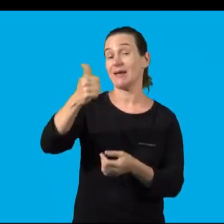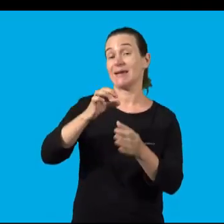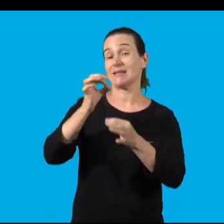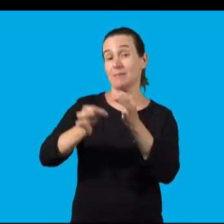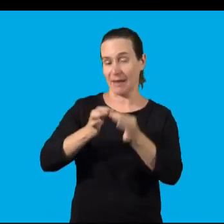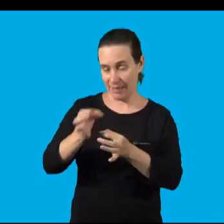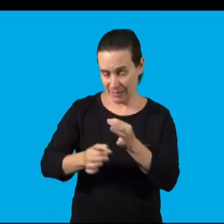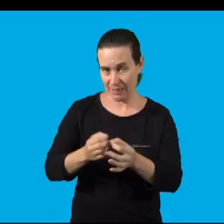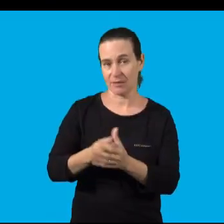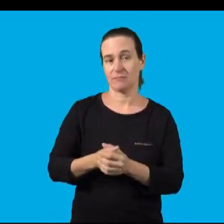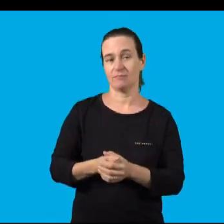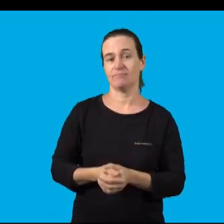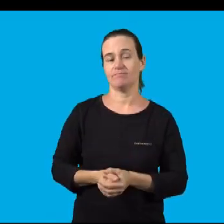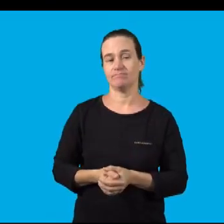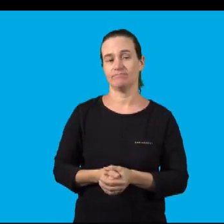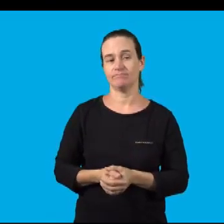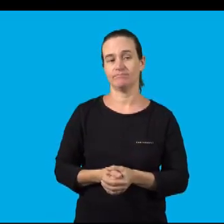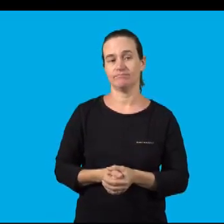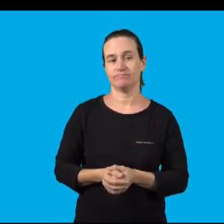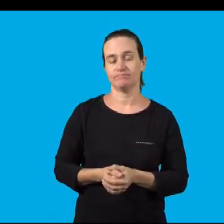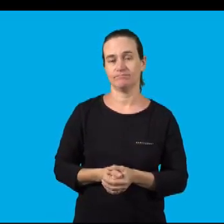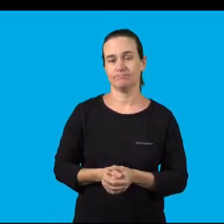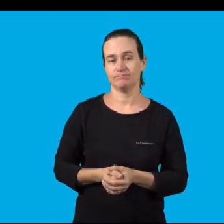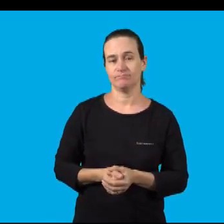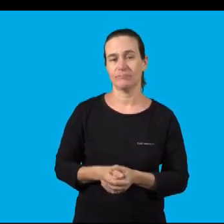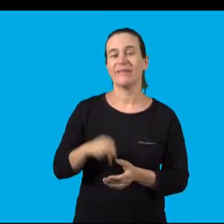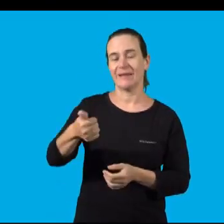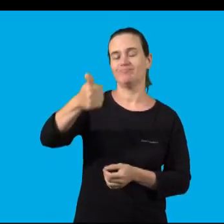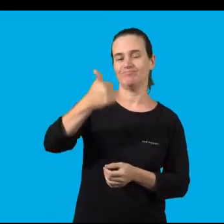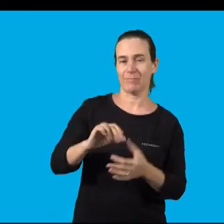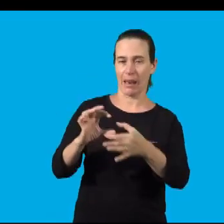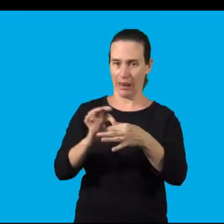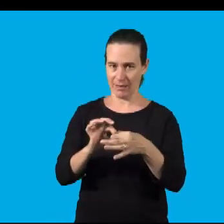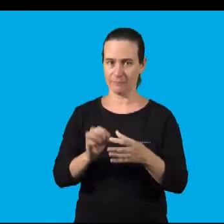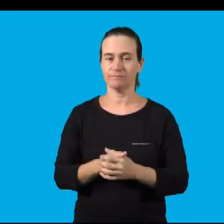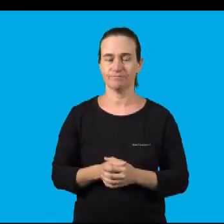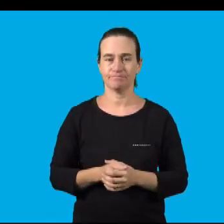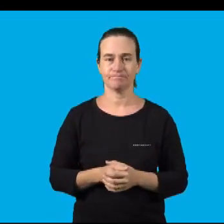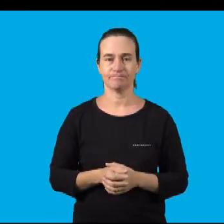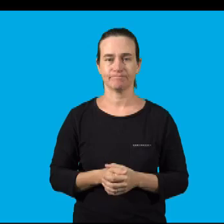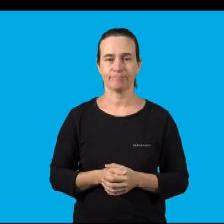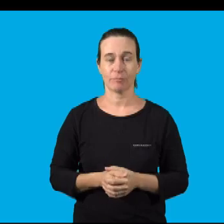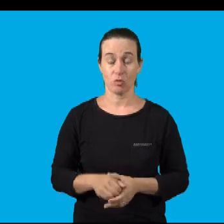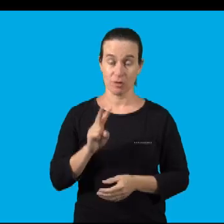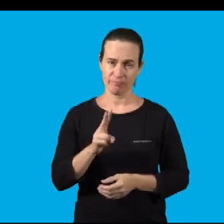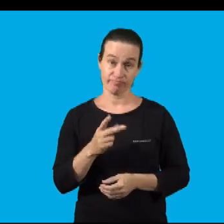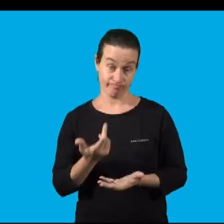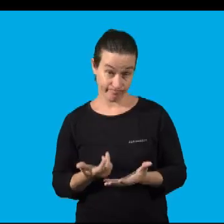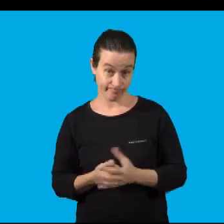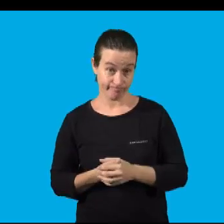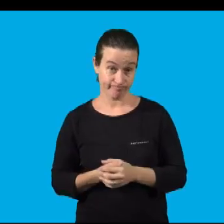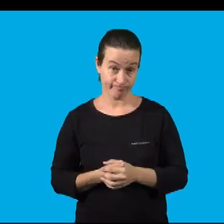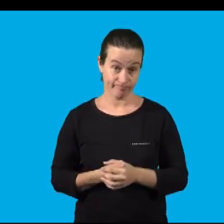then also an explanation. So often you will find, and a link. So often you will find that your